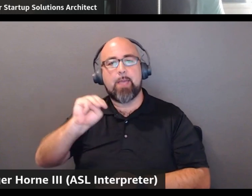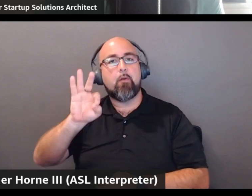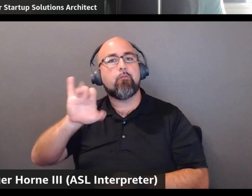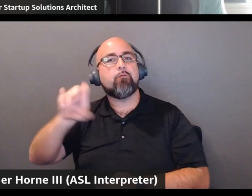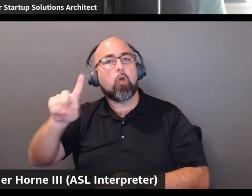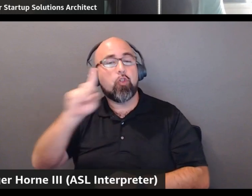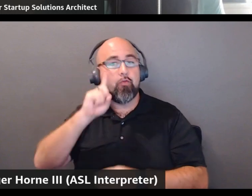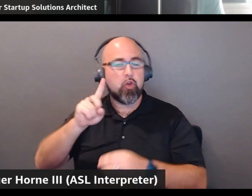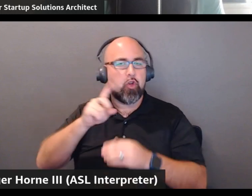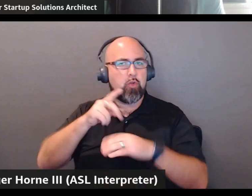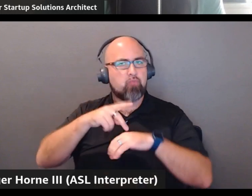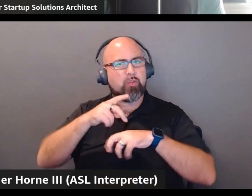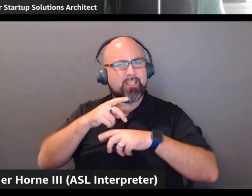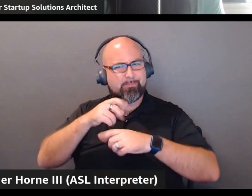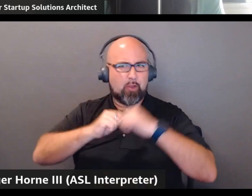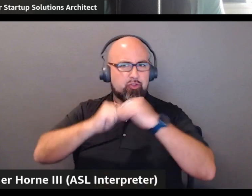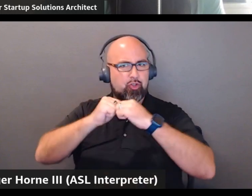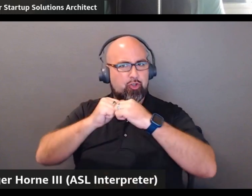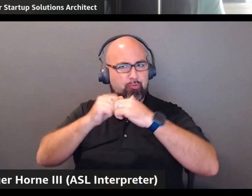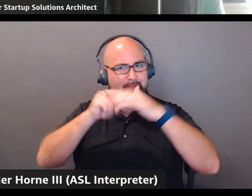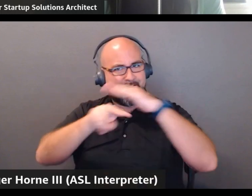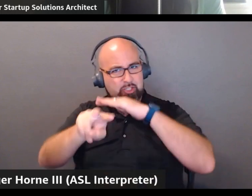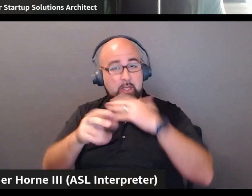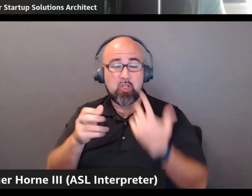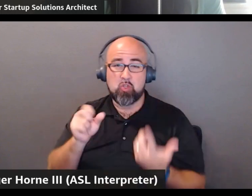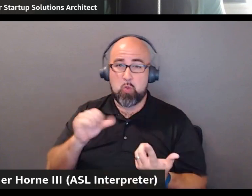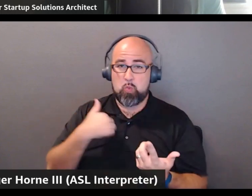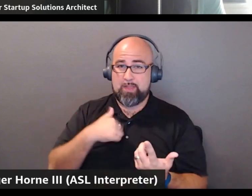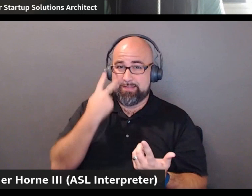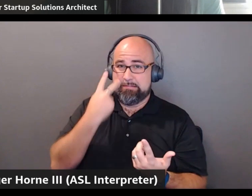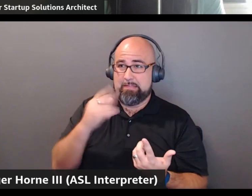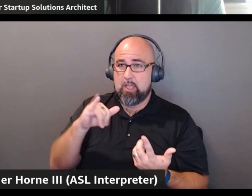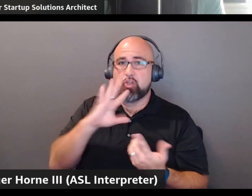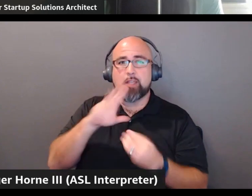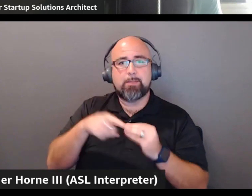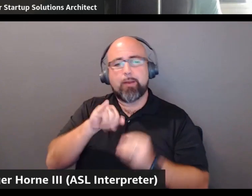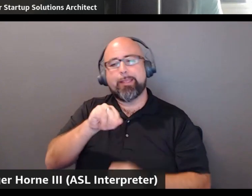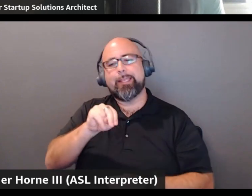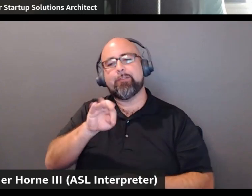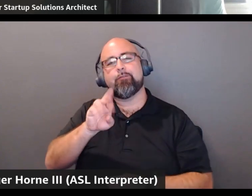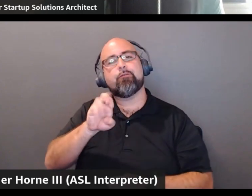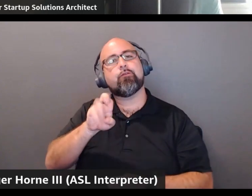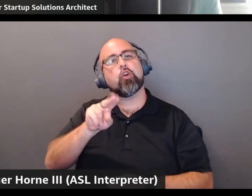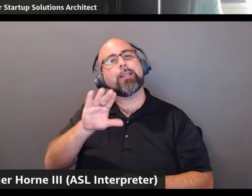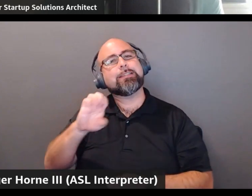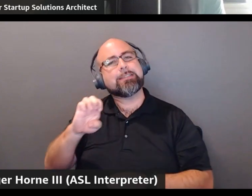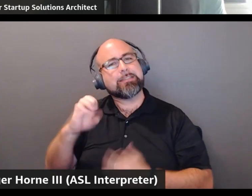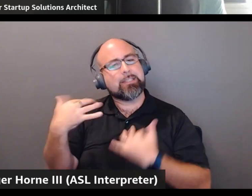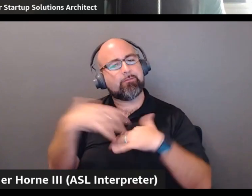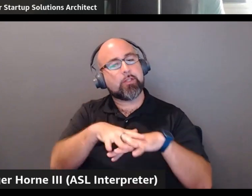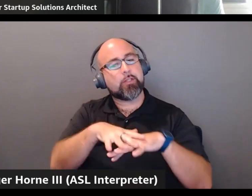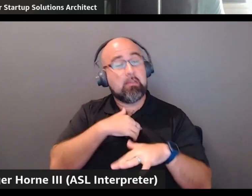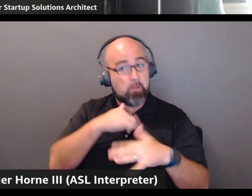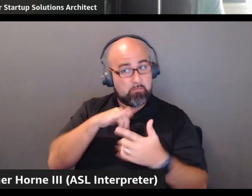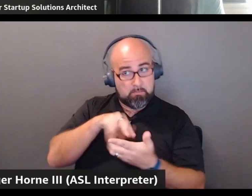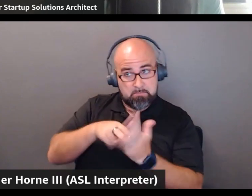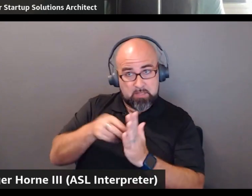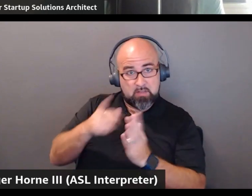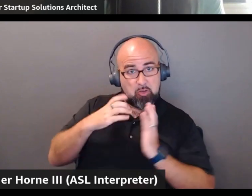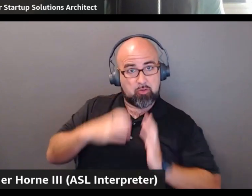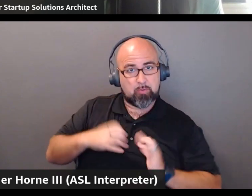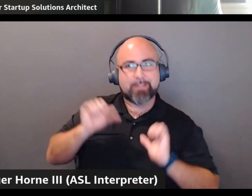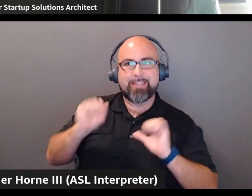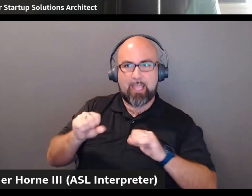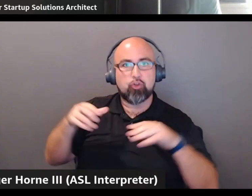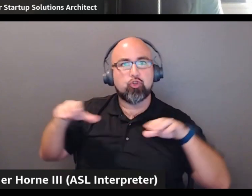prediction. So we've heard earlier in some of the talks about inference, right? And so these two pipelines enable customers to perform